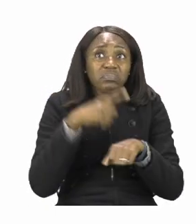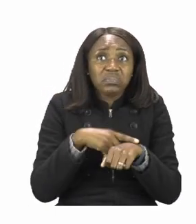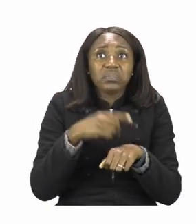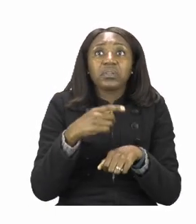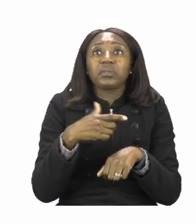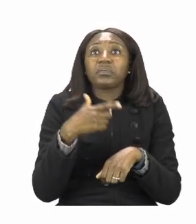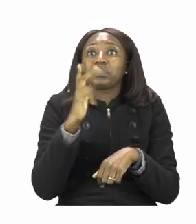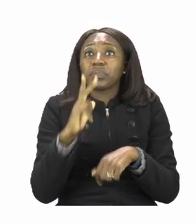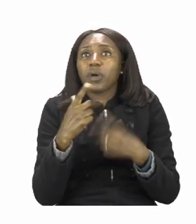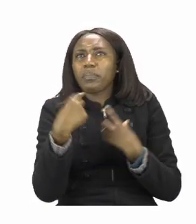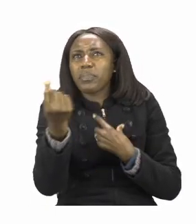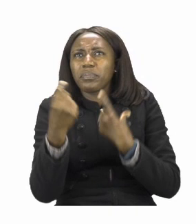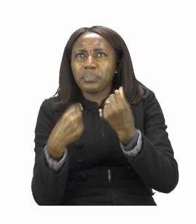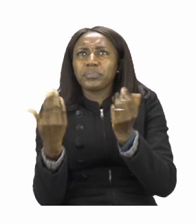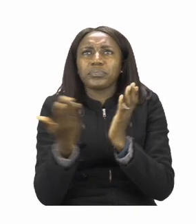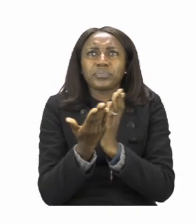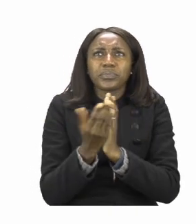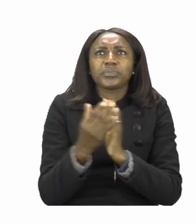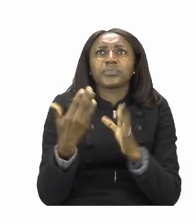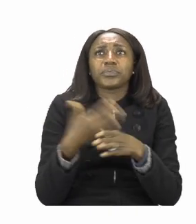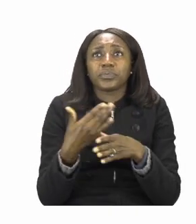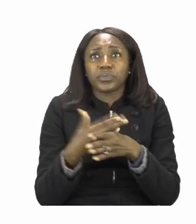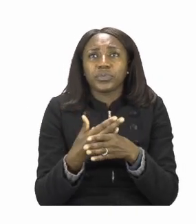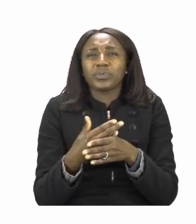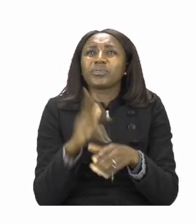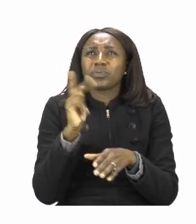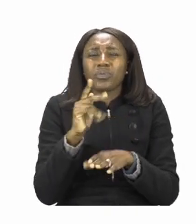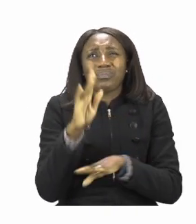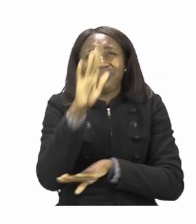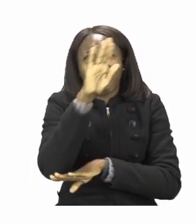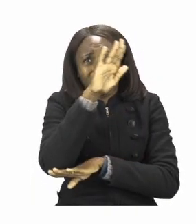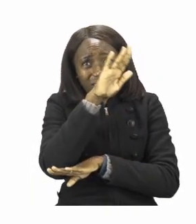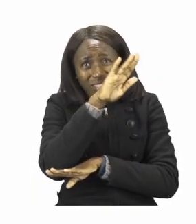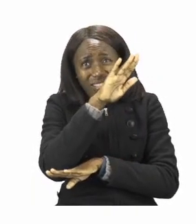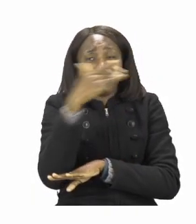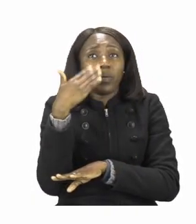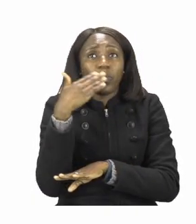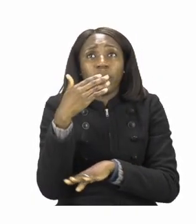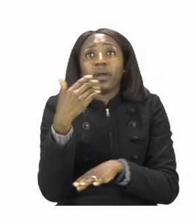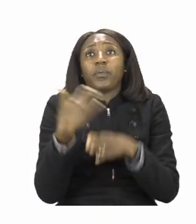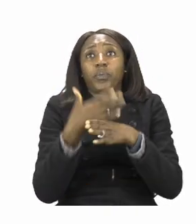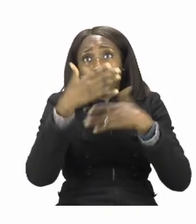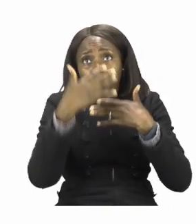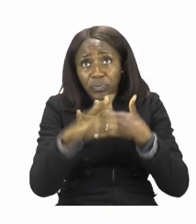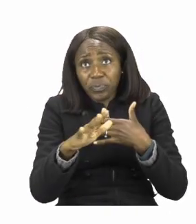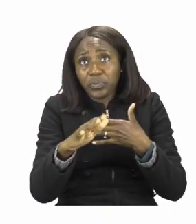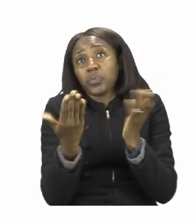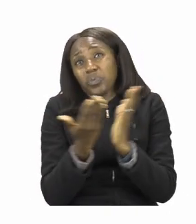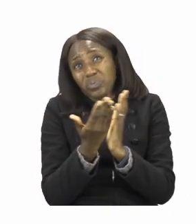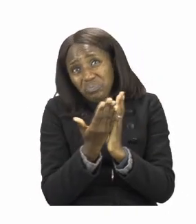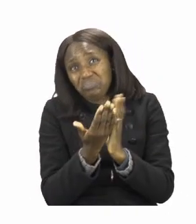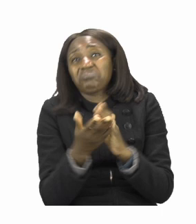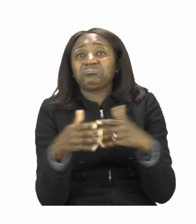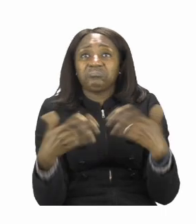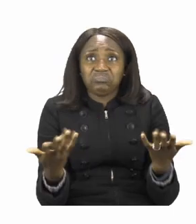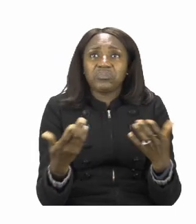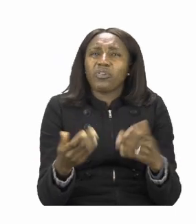to school. And then late afternoon where people are going home from work or